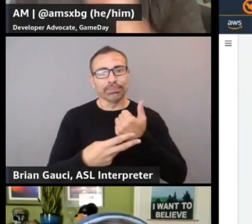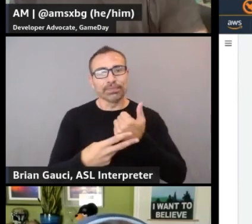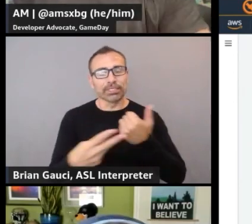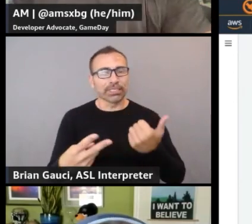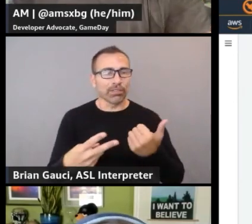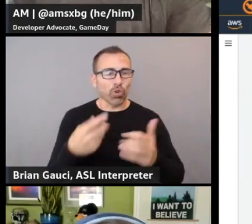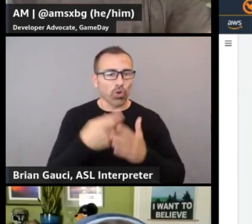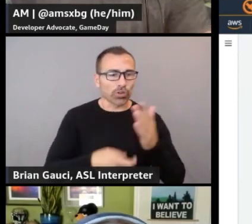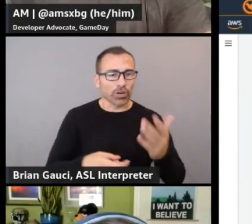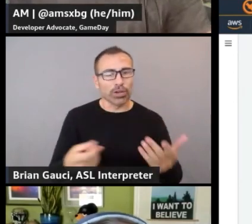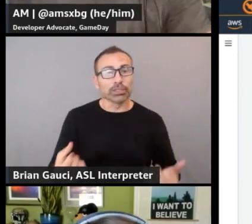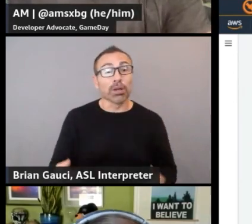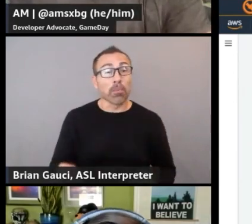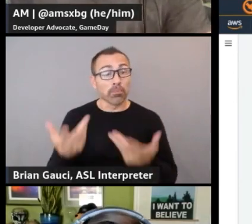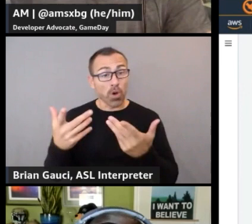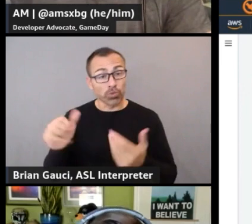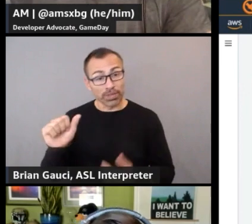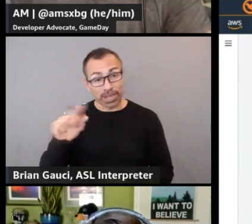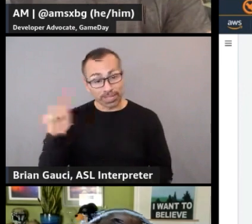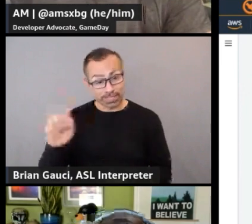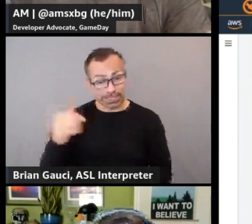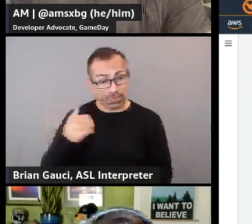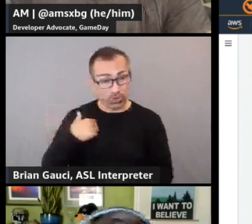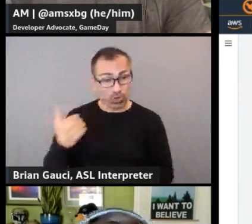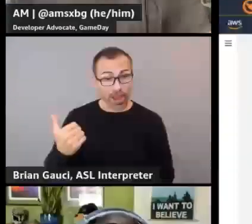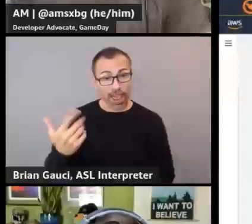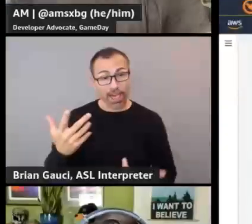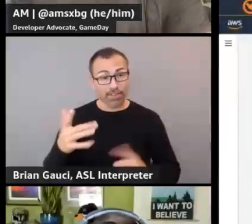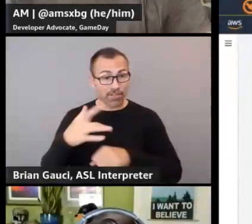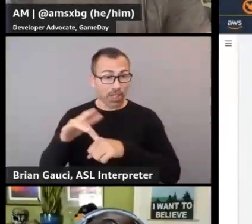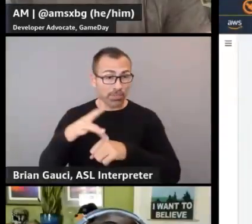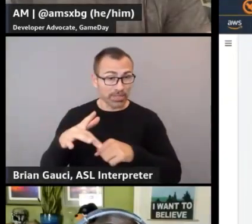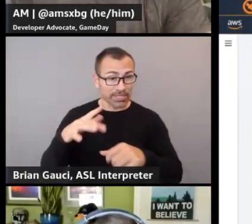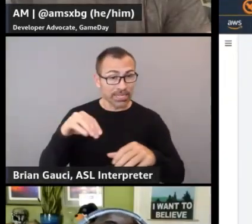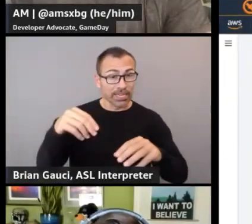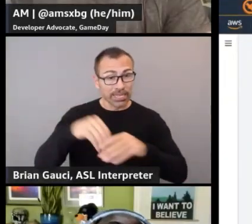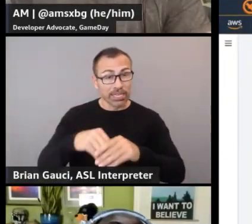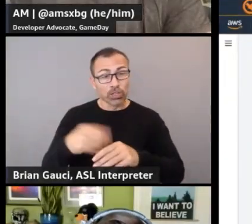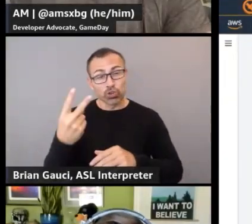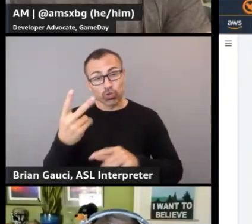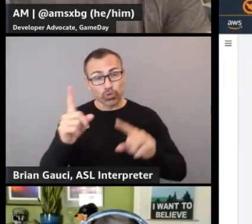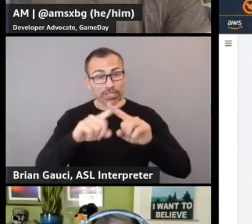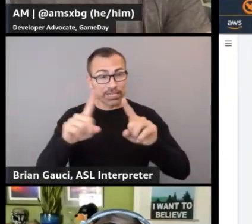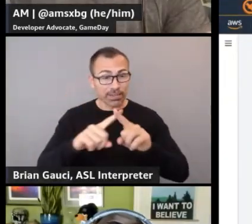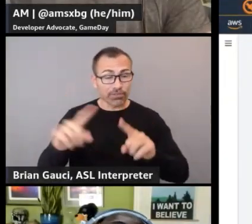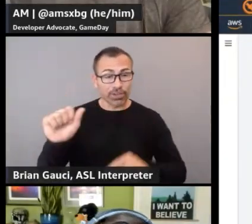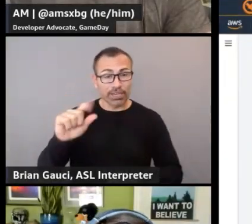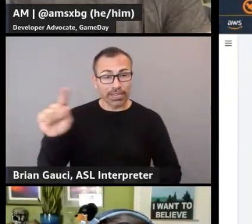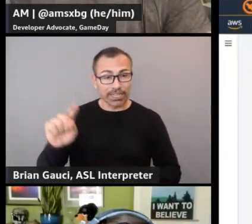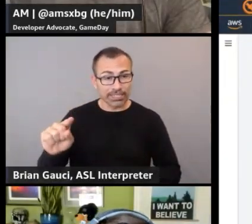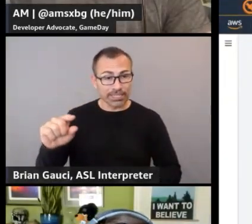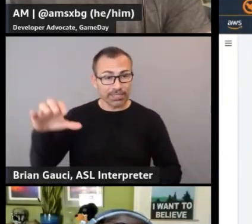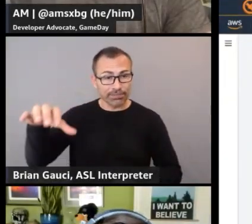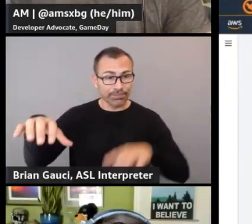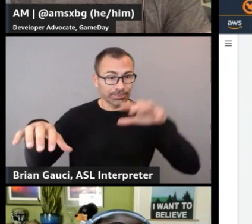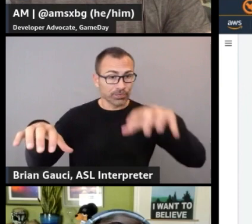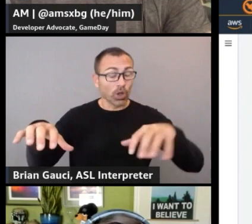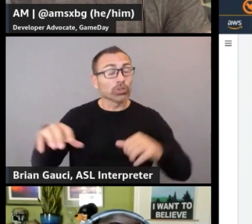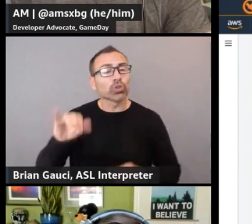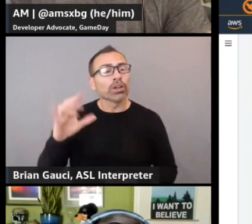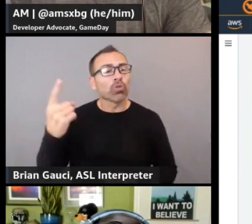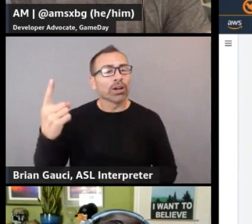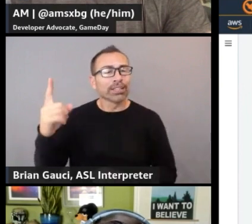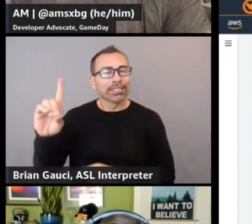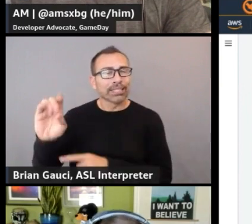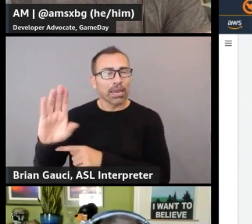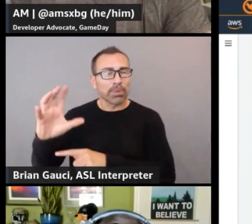got high availability and a node in 2 different availability zones. So if one database goes down for whatever reason or